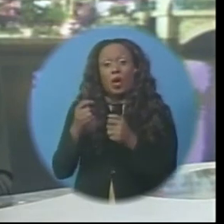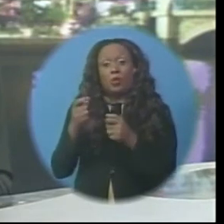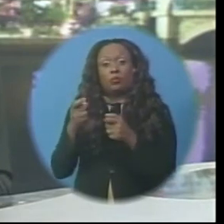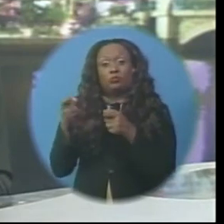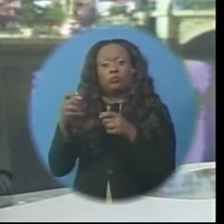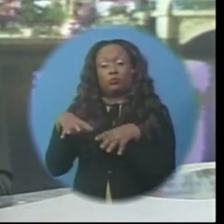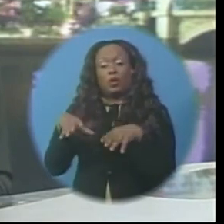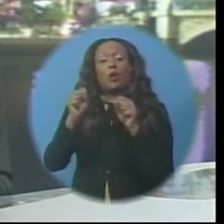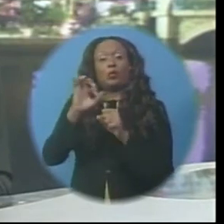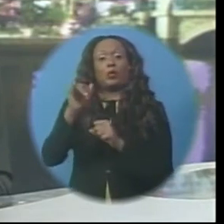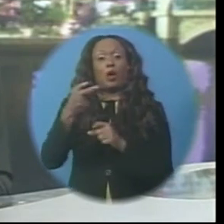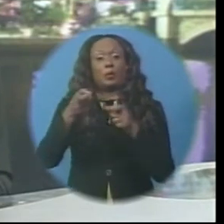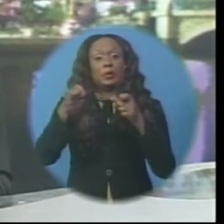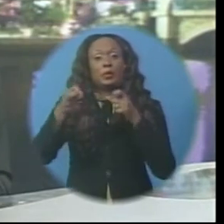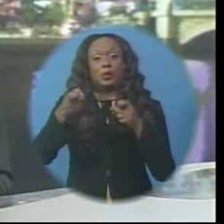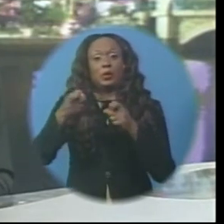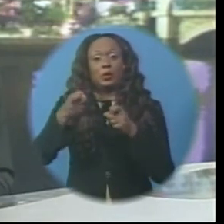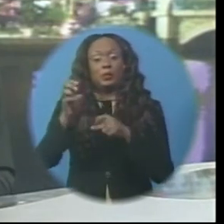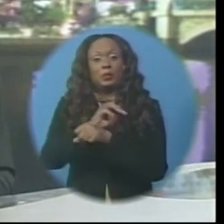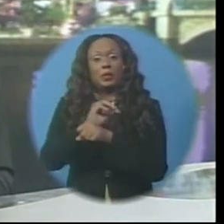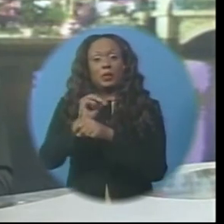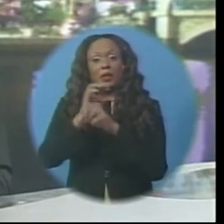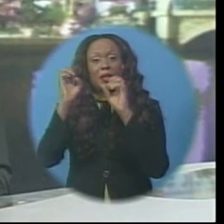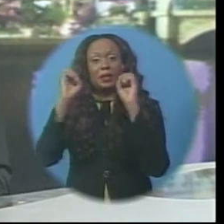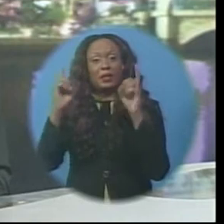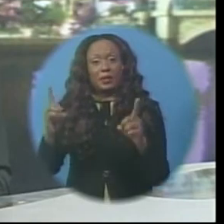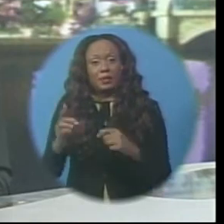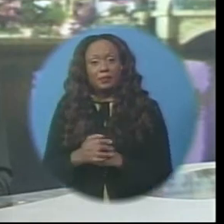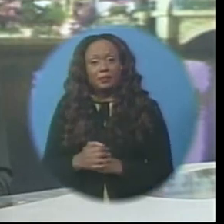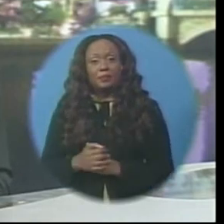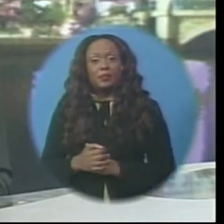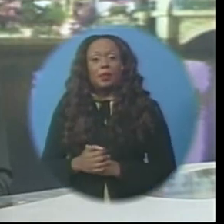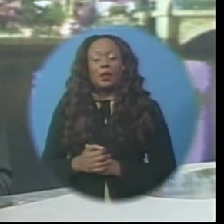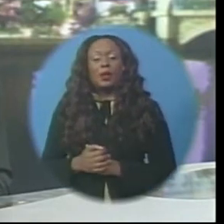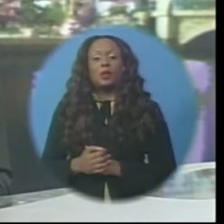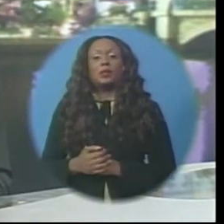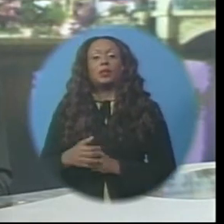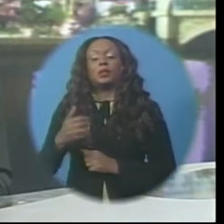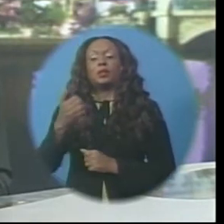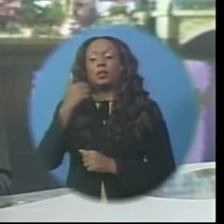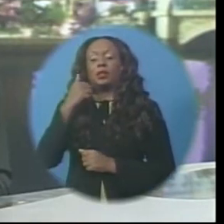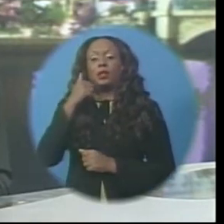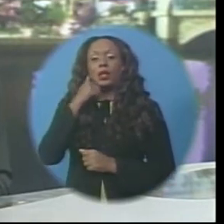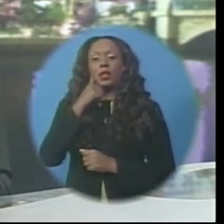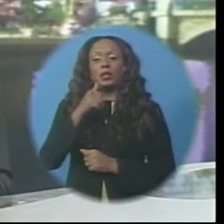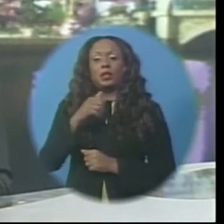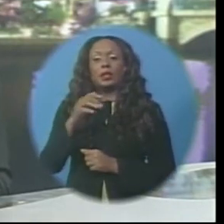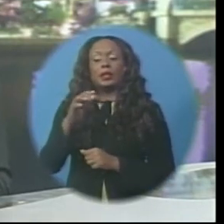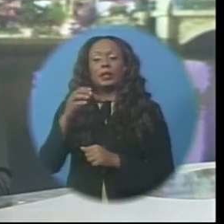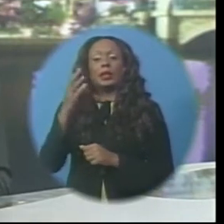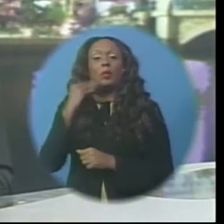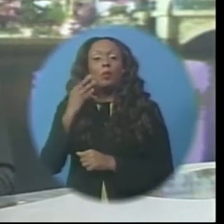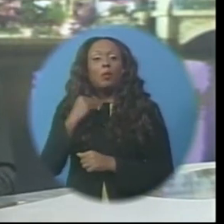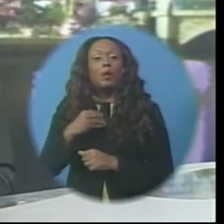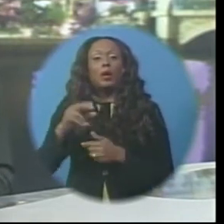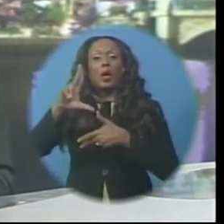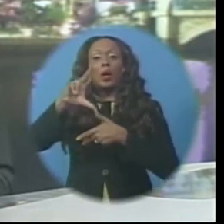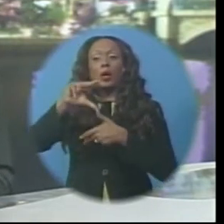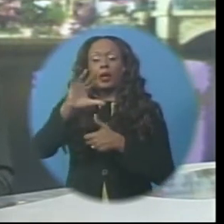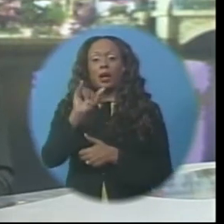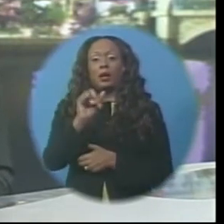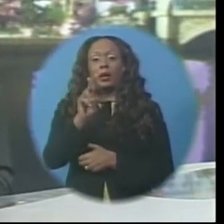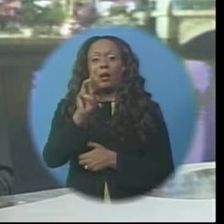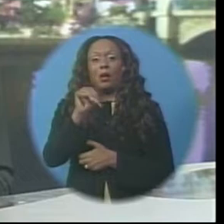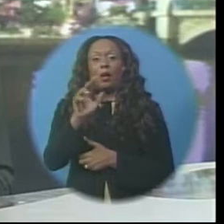Turks and Caicos Ministry of Education. Ms. Blackman-Smith rode out Hurricane Irma in early September, but she